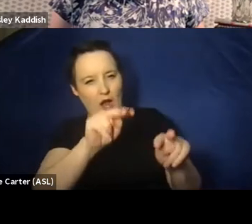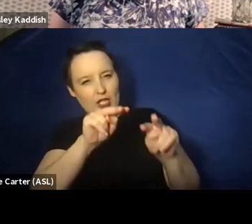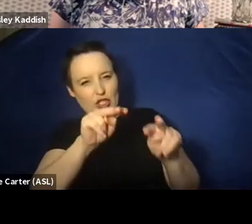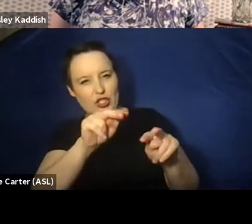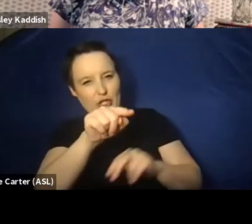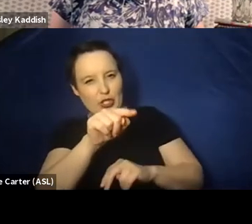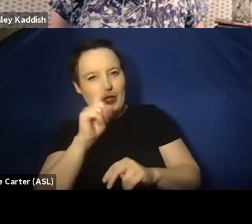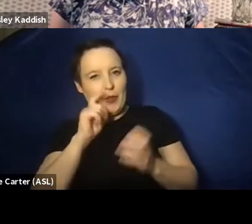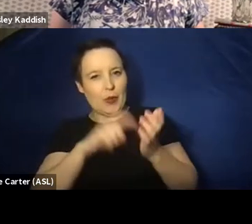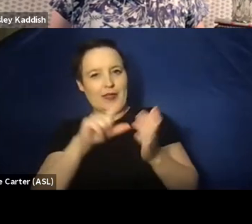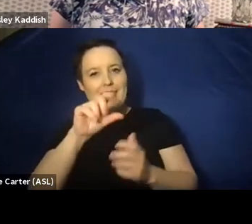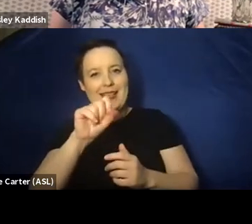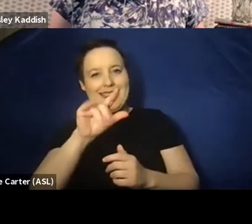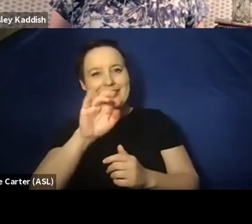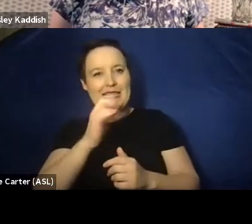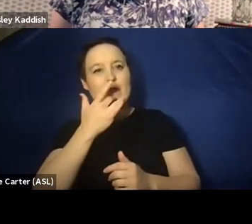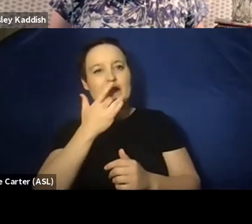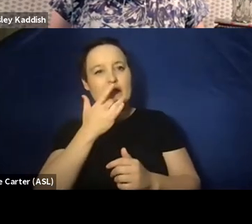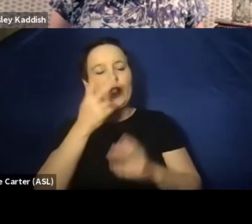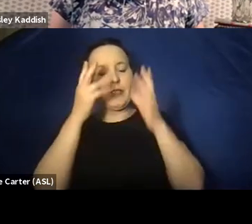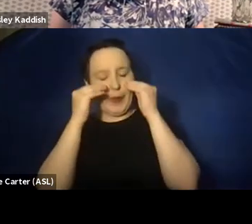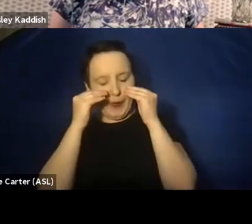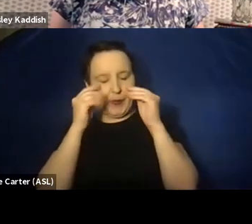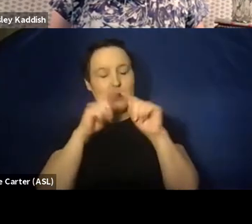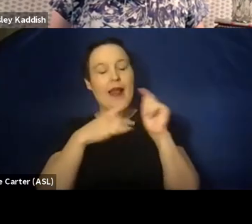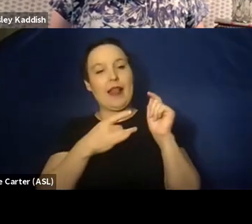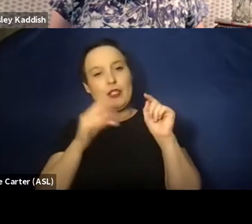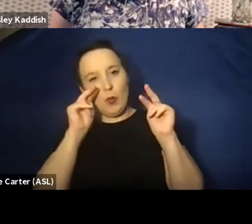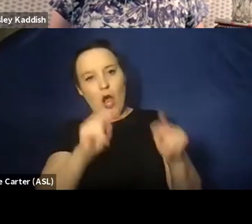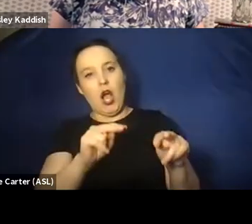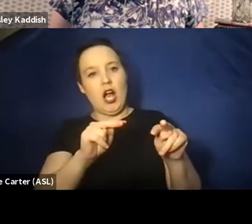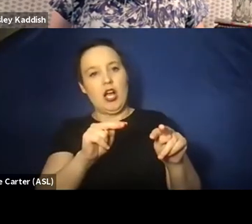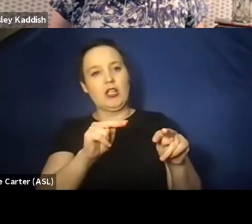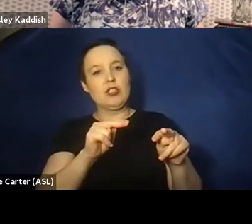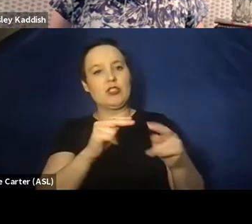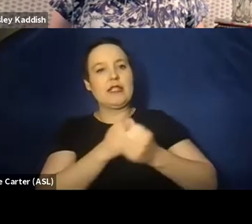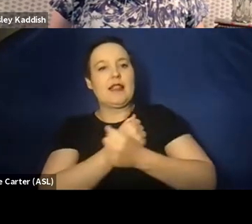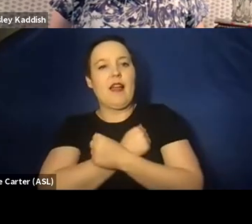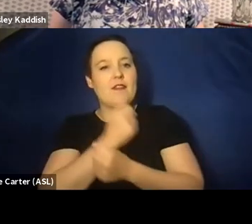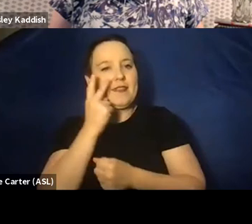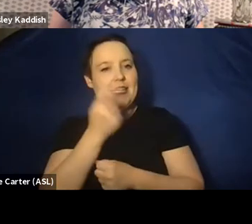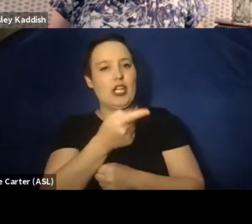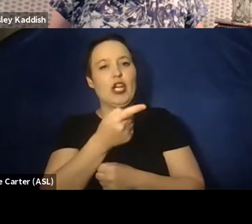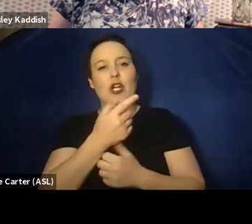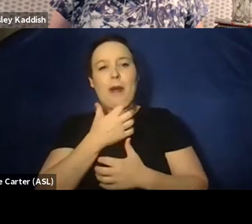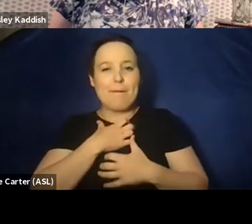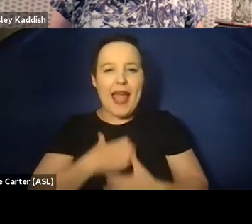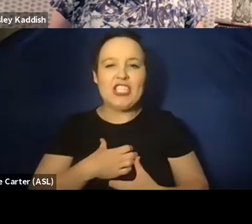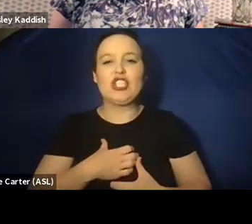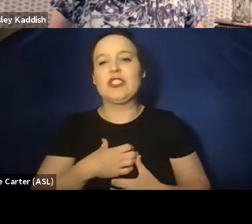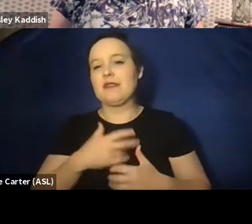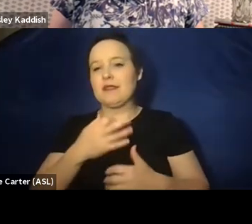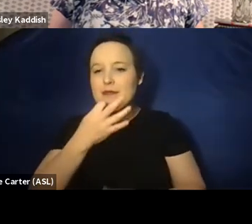noticed Lesley likes to close her eyes. Well, I like to watch Rebecca and I love seeing her. It's like passion and